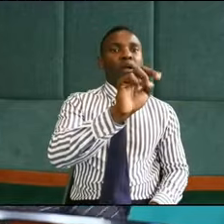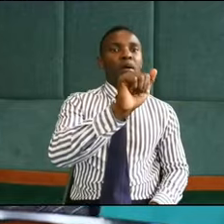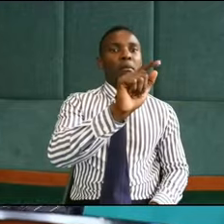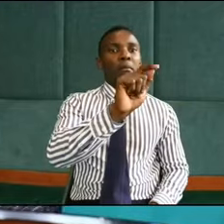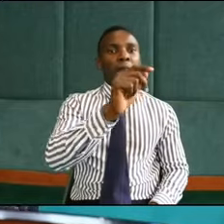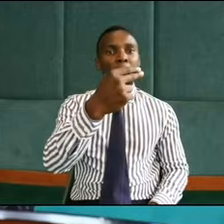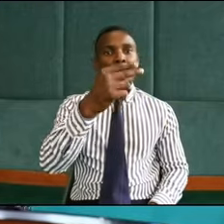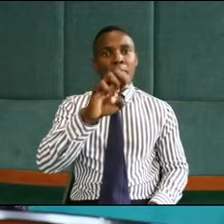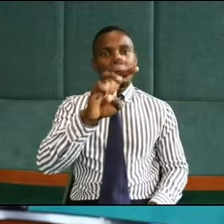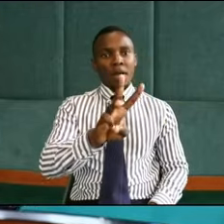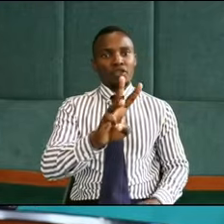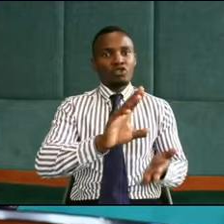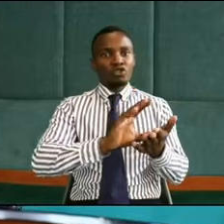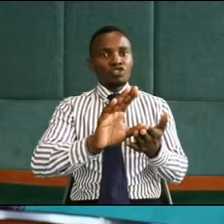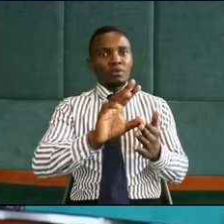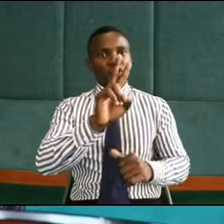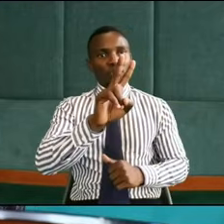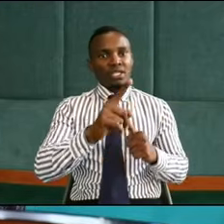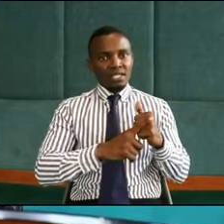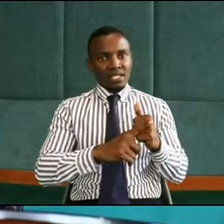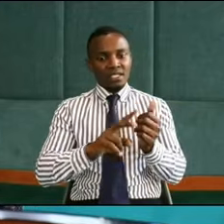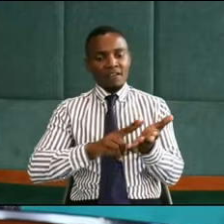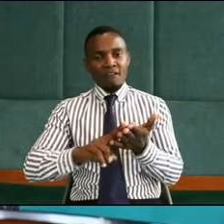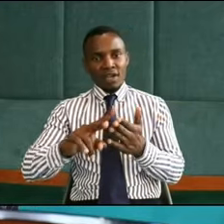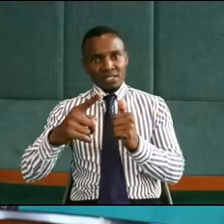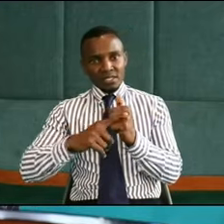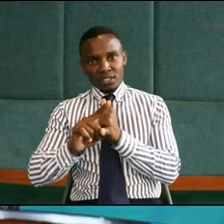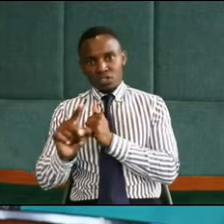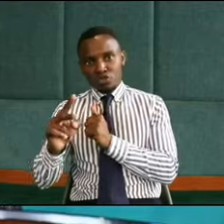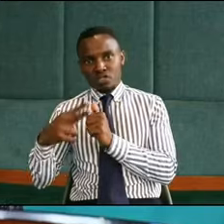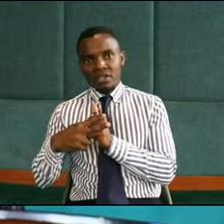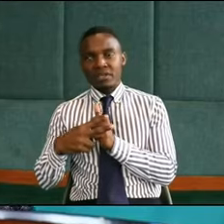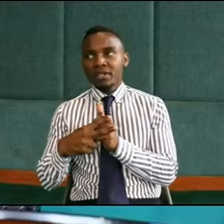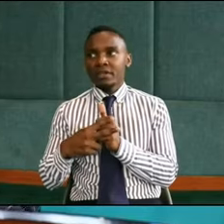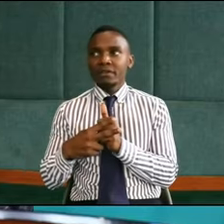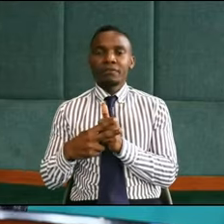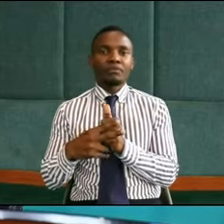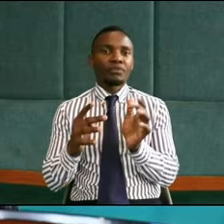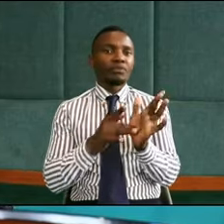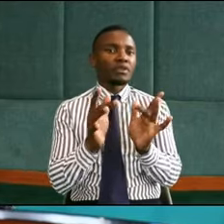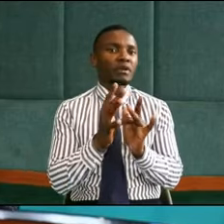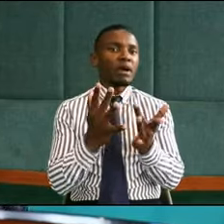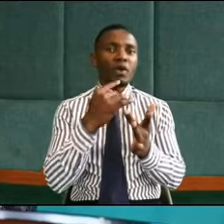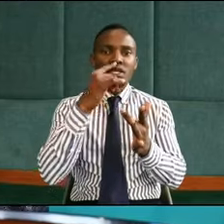26, and verses 6 to 7. The Bible says,